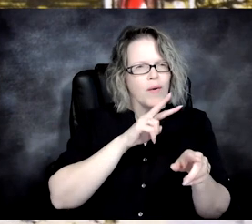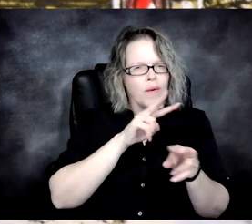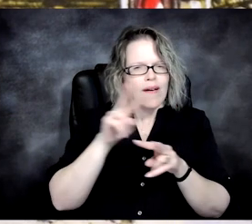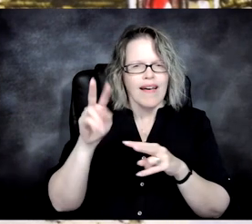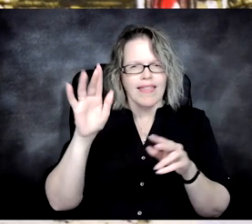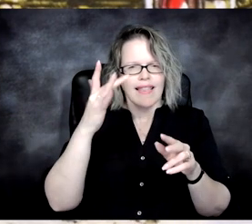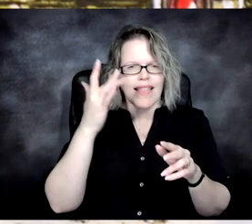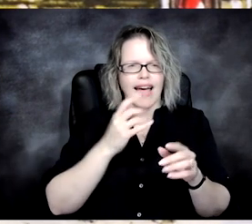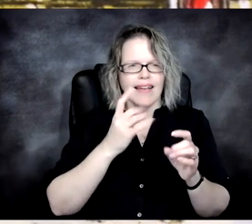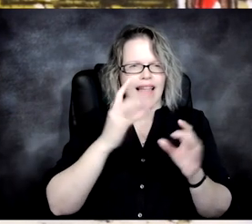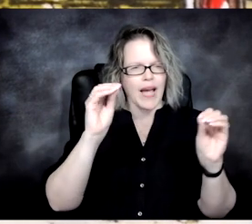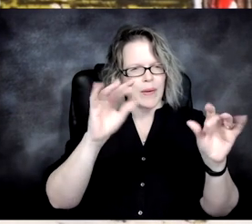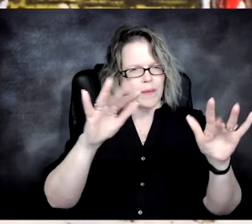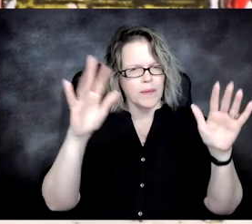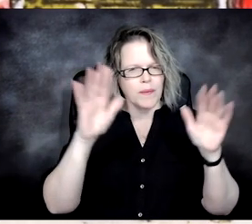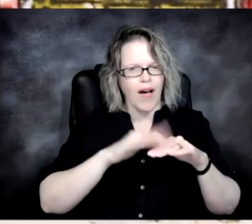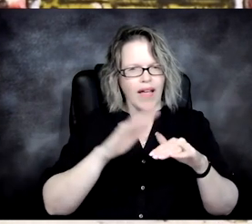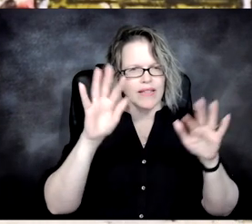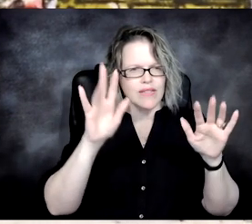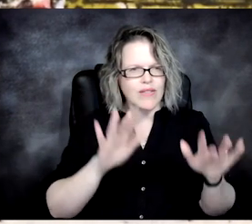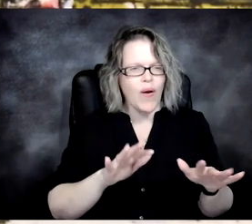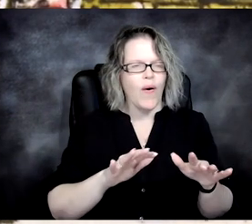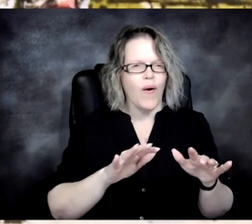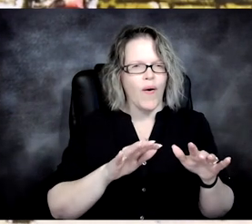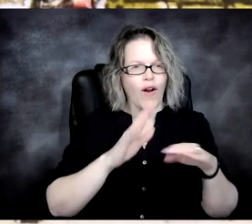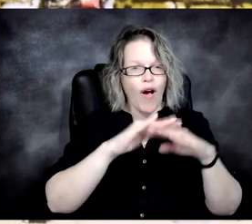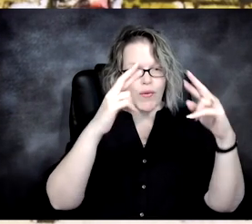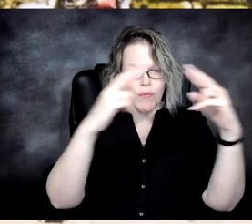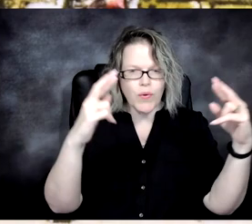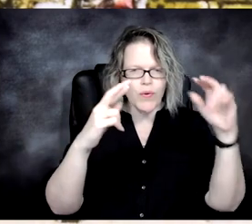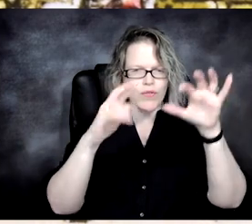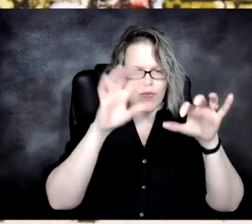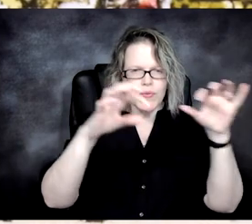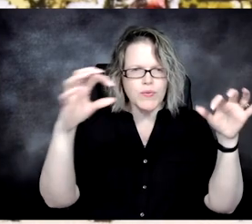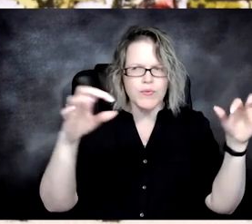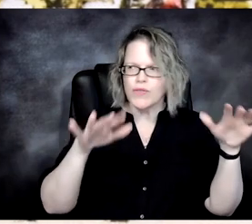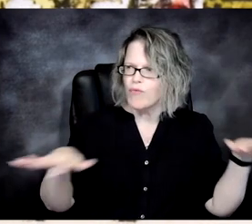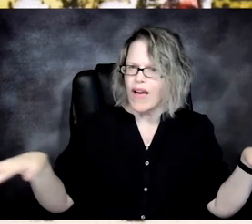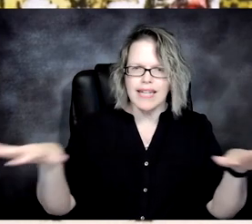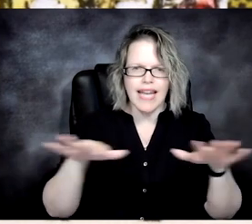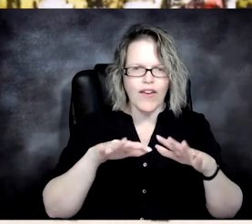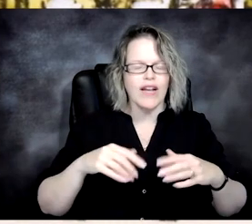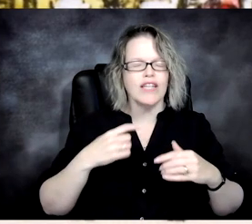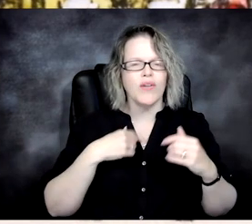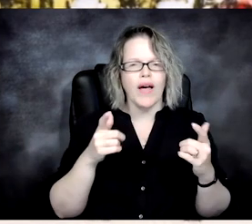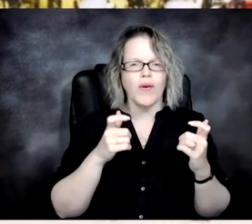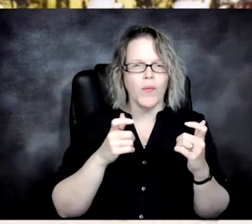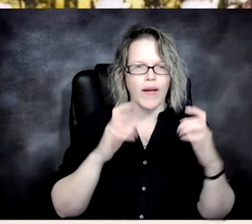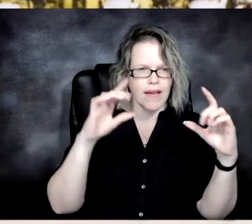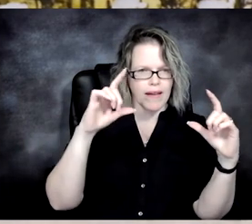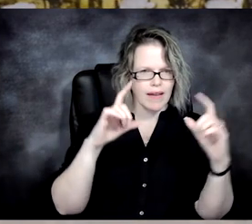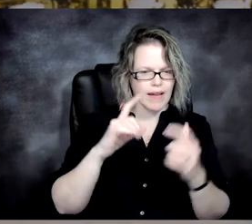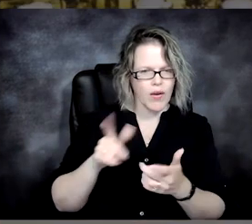how it reflected off of the snow as it was positioned on the roof of the building and surrounding the area. And so I did a quick